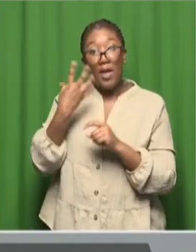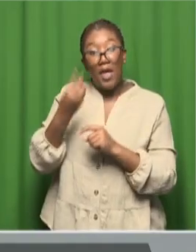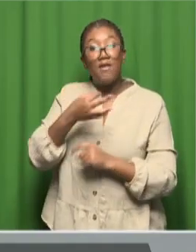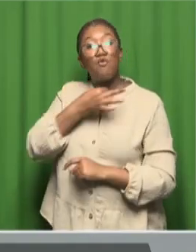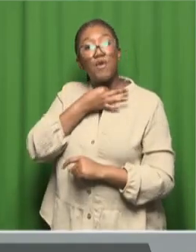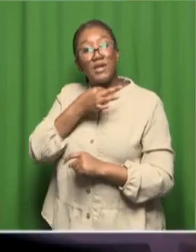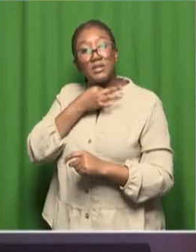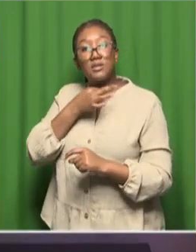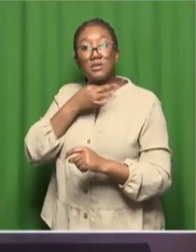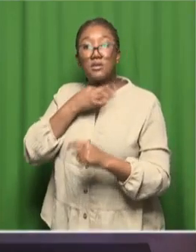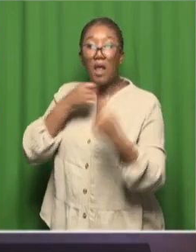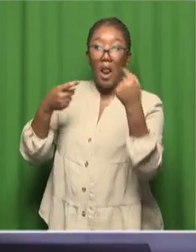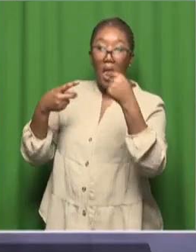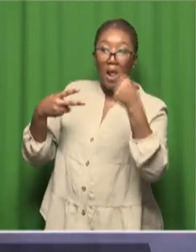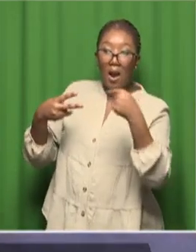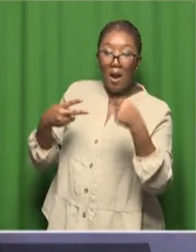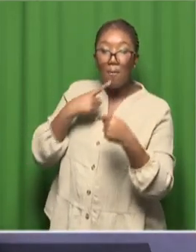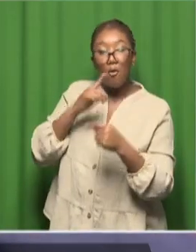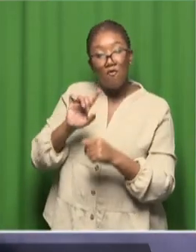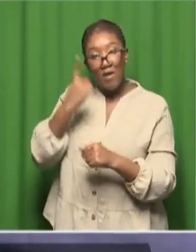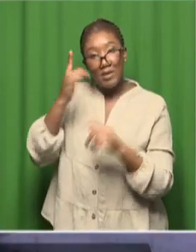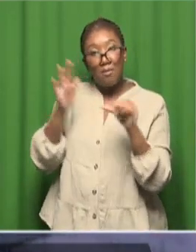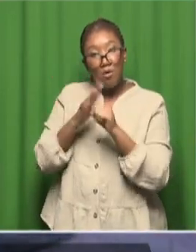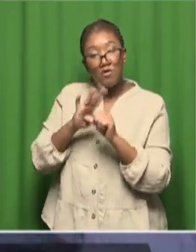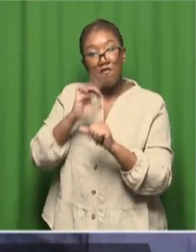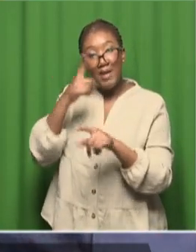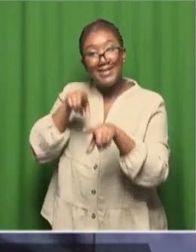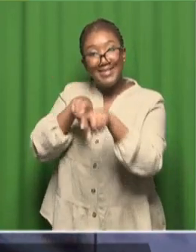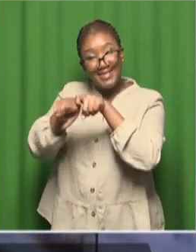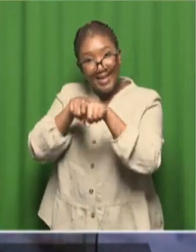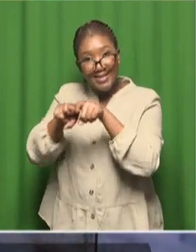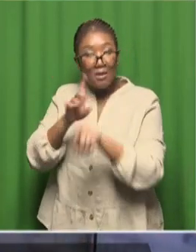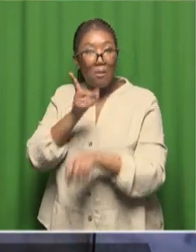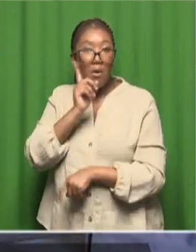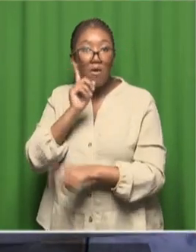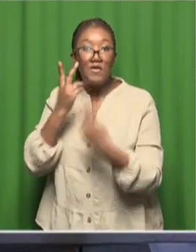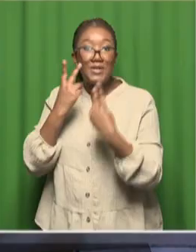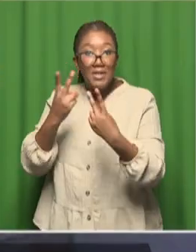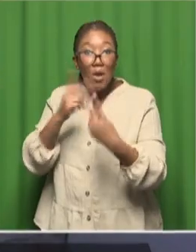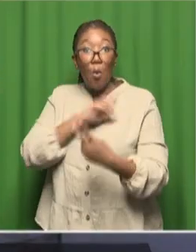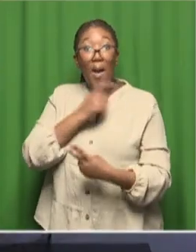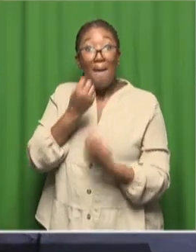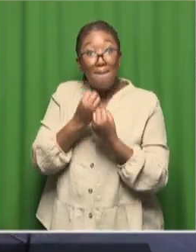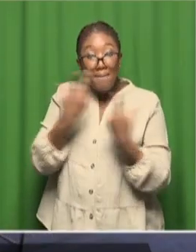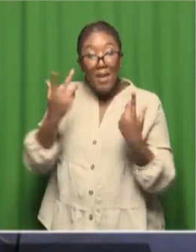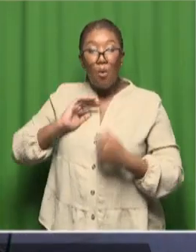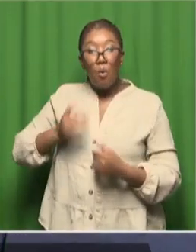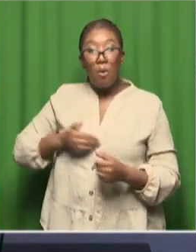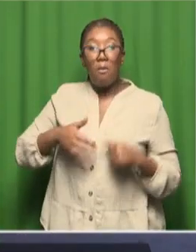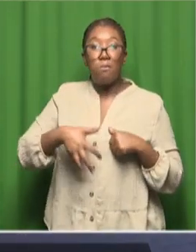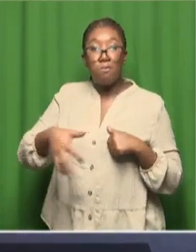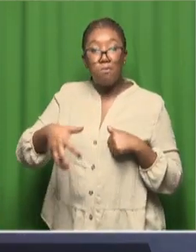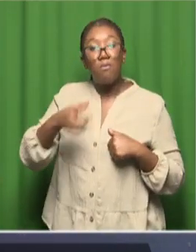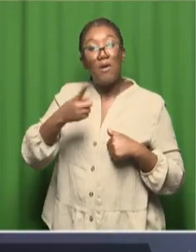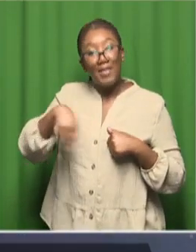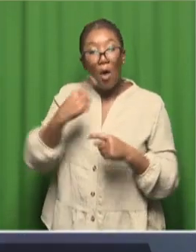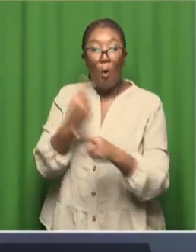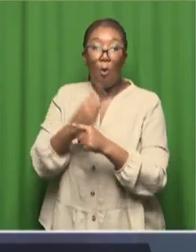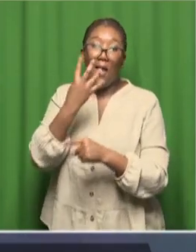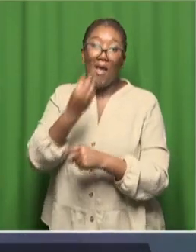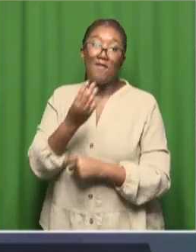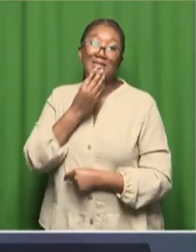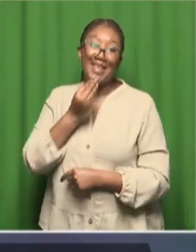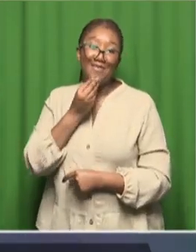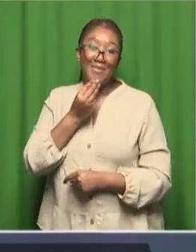they need to be tested, because this then not only relates to them, the high glucose levels, but we have to worry about the baby as well. Yeah.